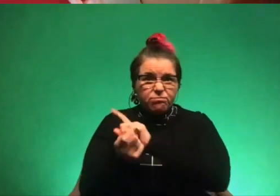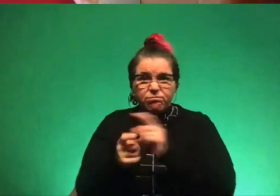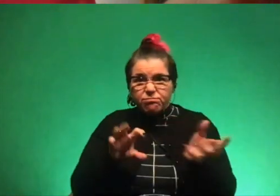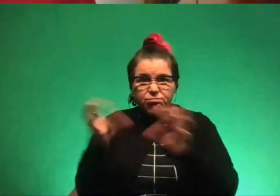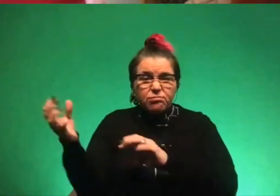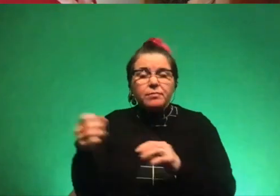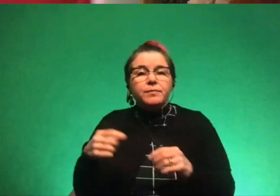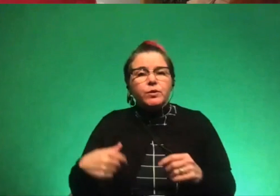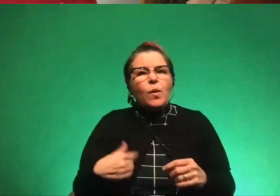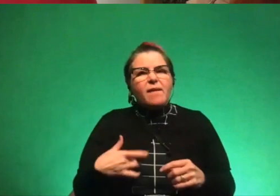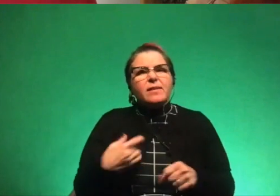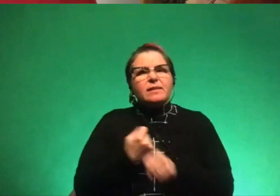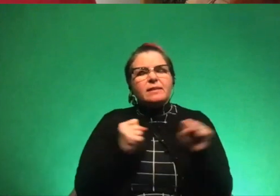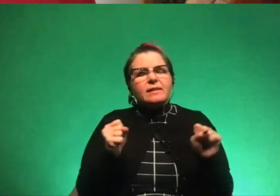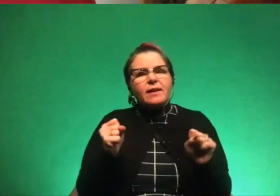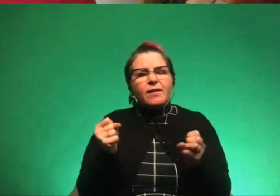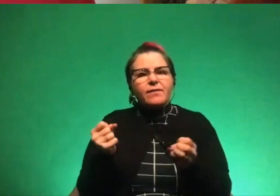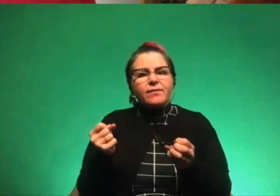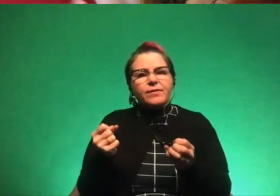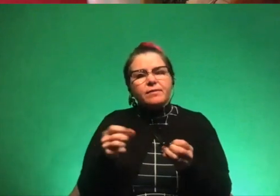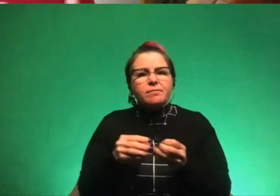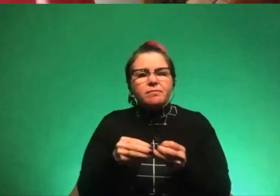I always feel really safe.